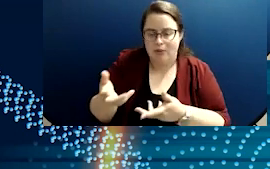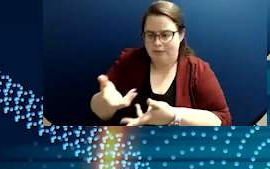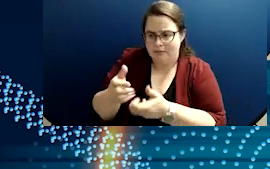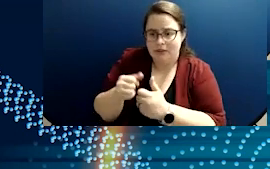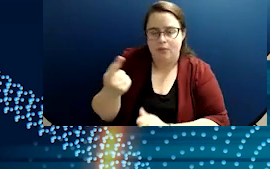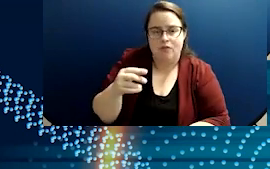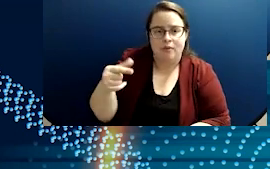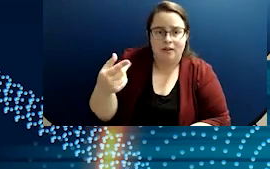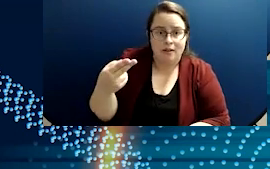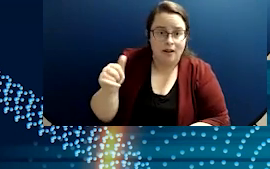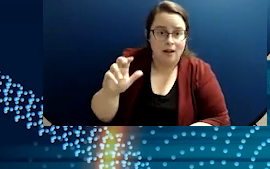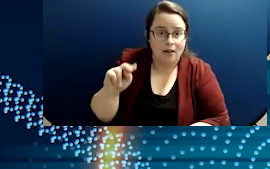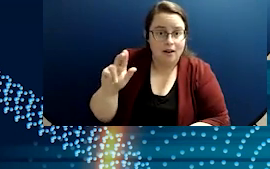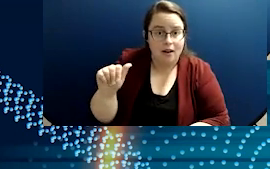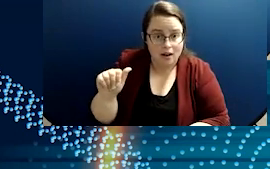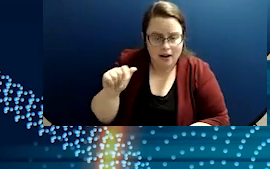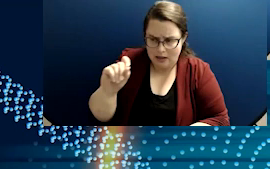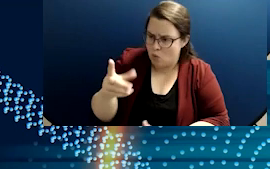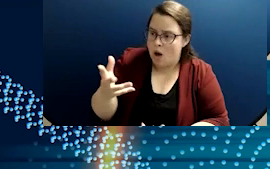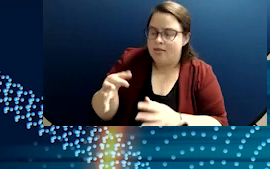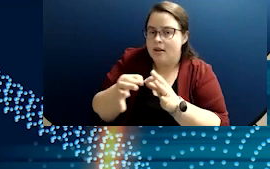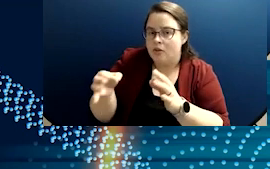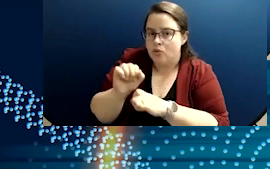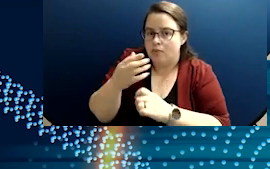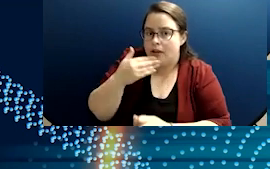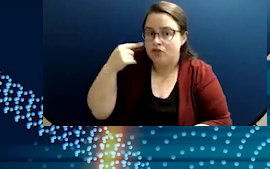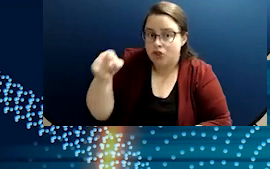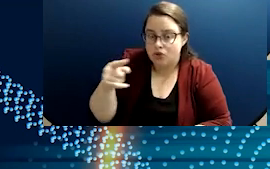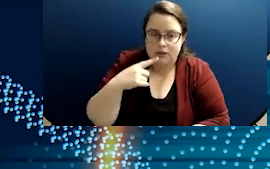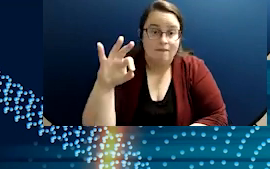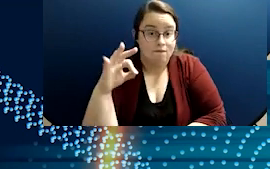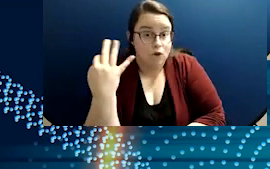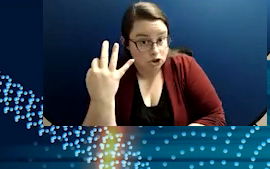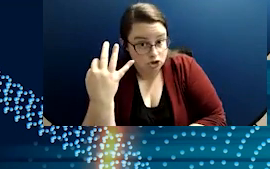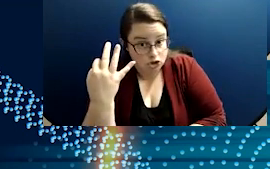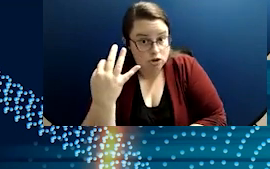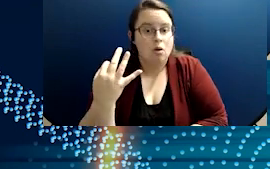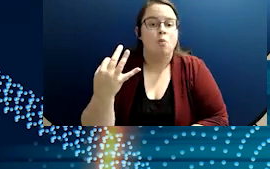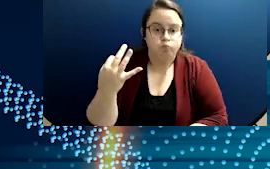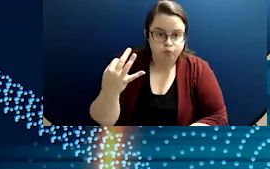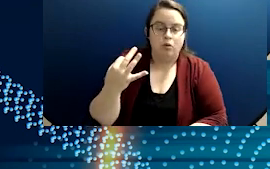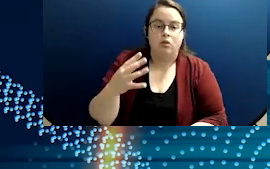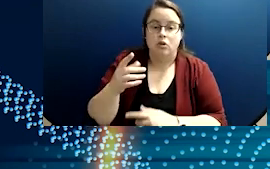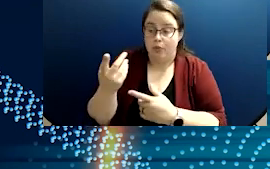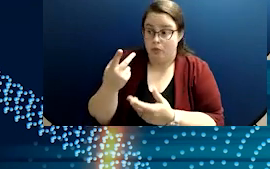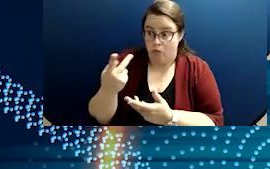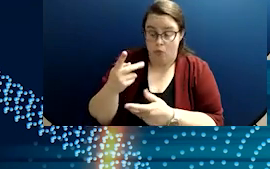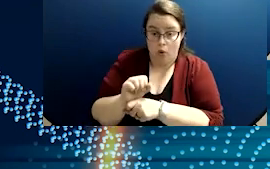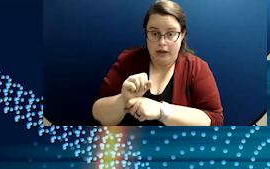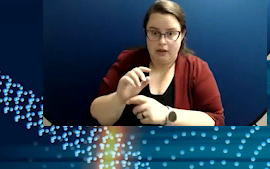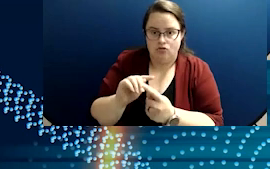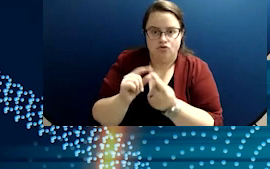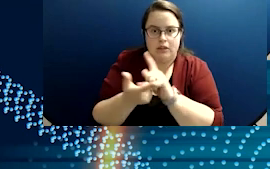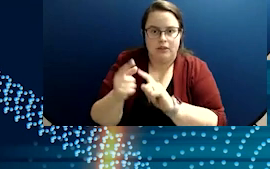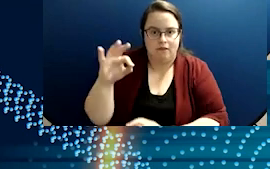I asked her like, what language works best for you? And she told me French, and we were instantly able to translate what we were working on, and she got it. Yes.